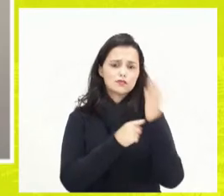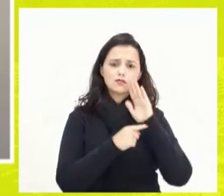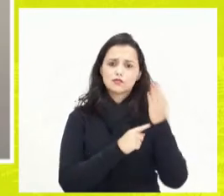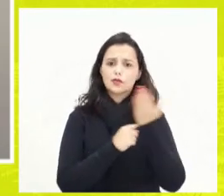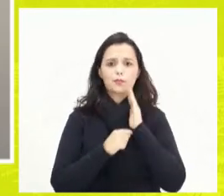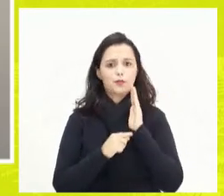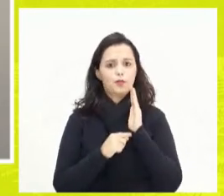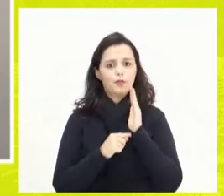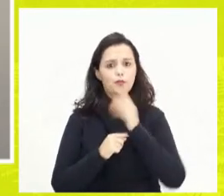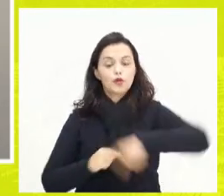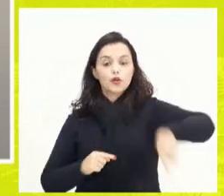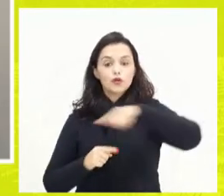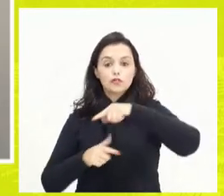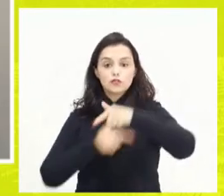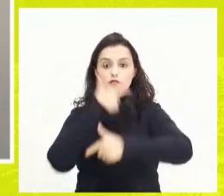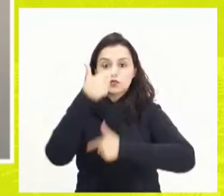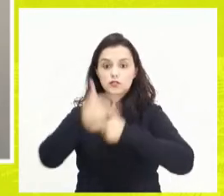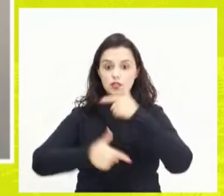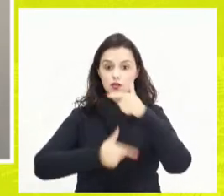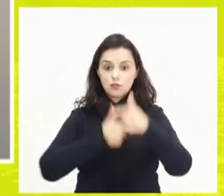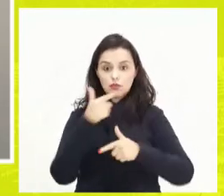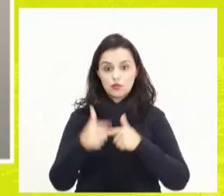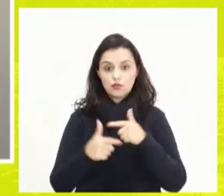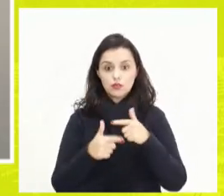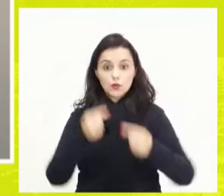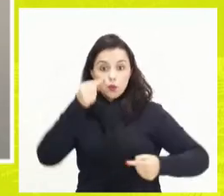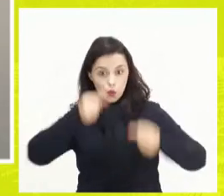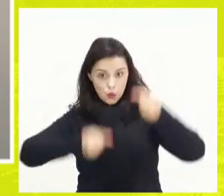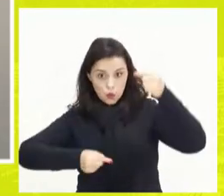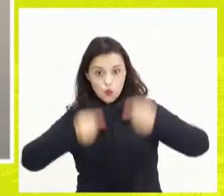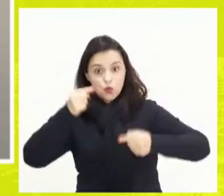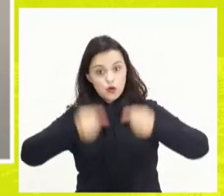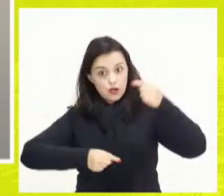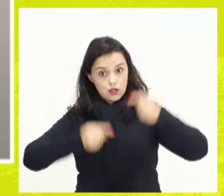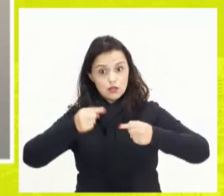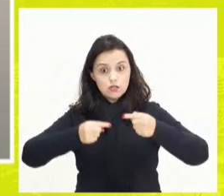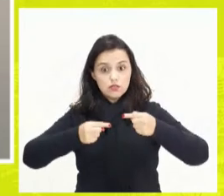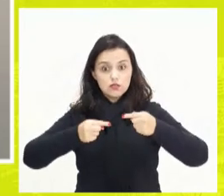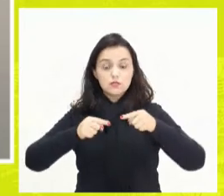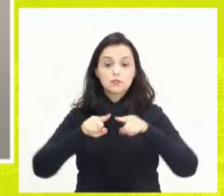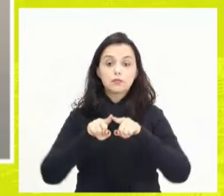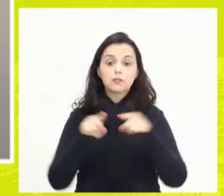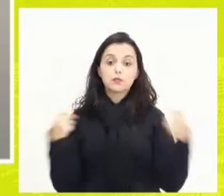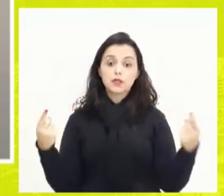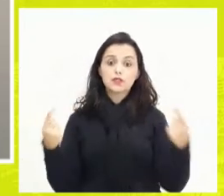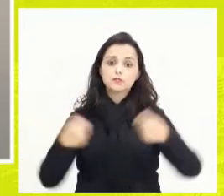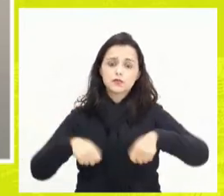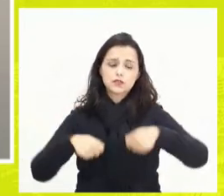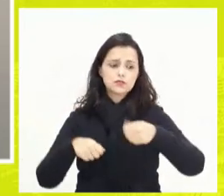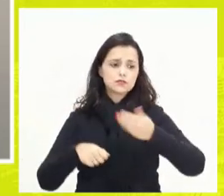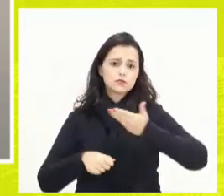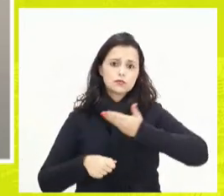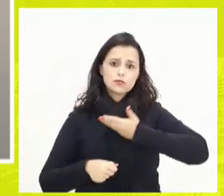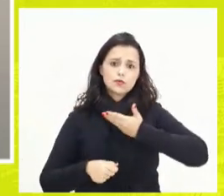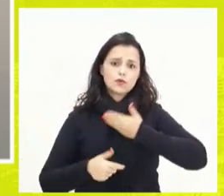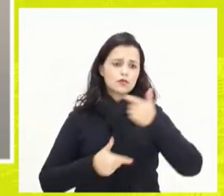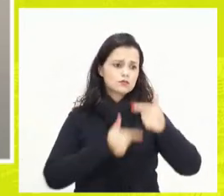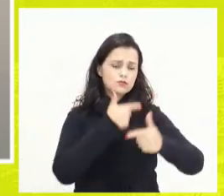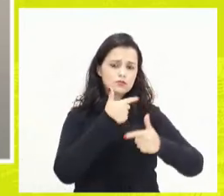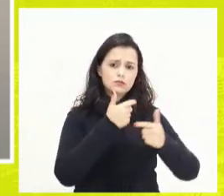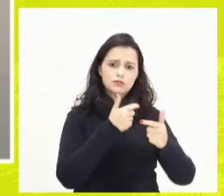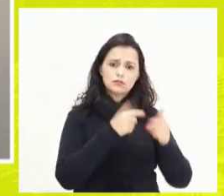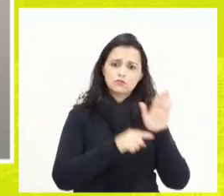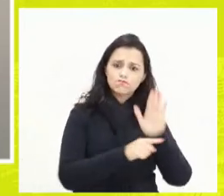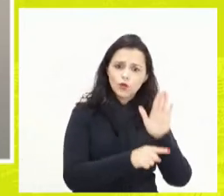be more cooperative we have to really uh be more like better colleagues better